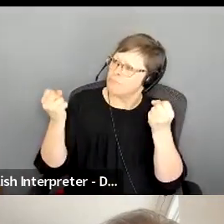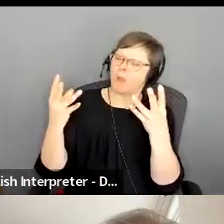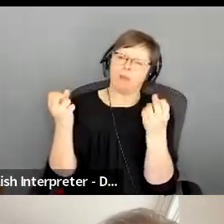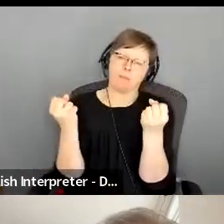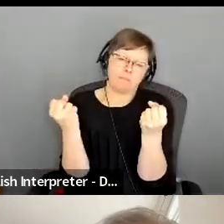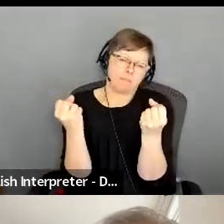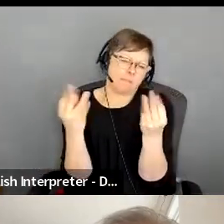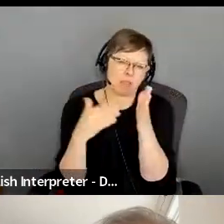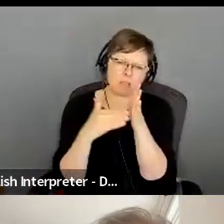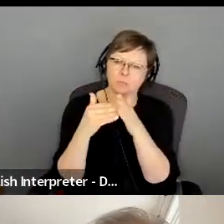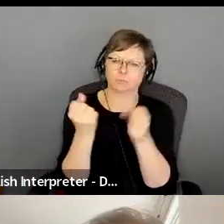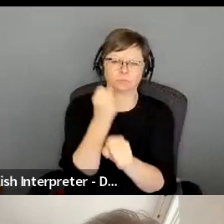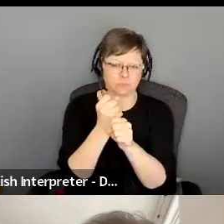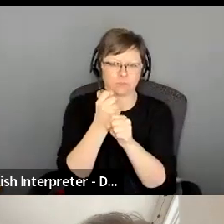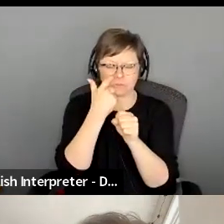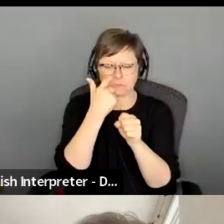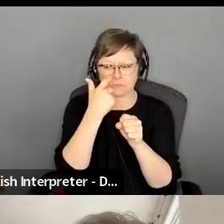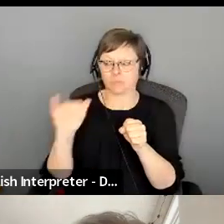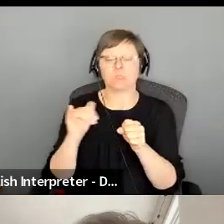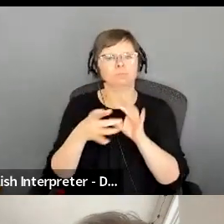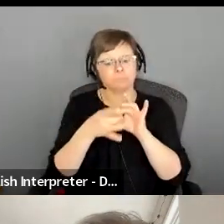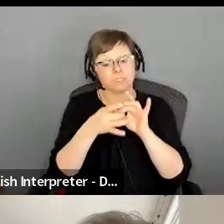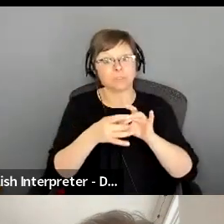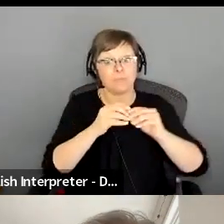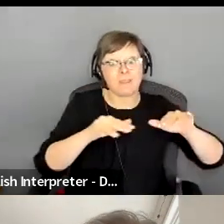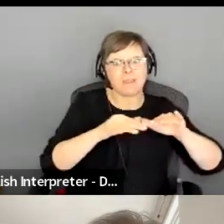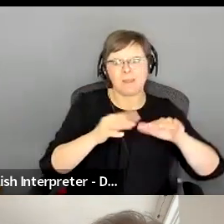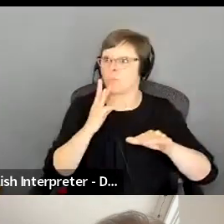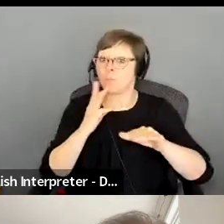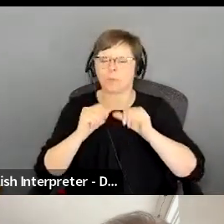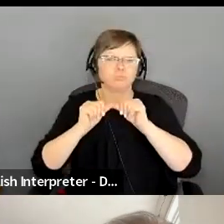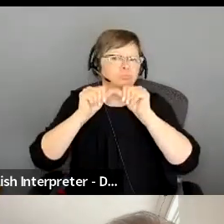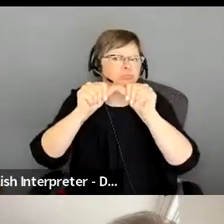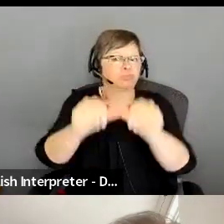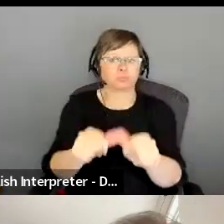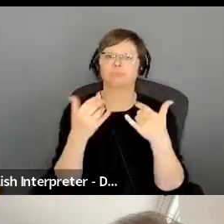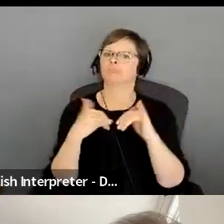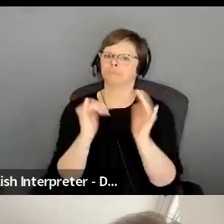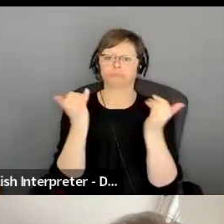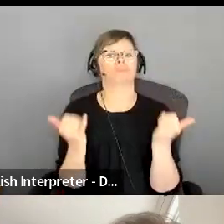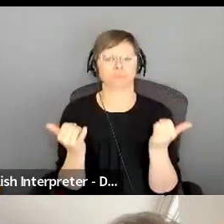The relationship to the land and waters of this region are ongoing to this day.